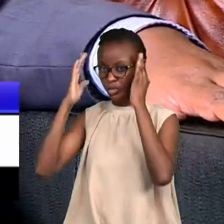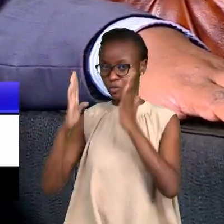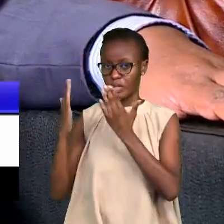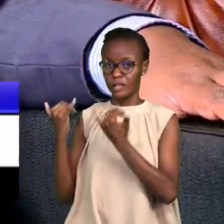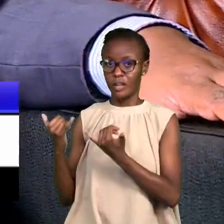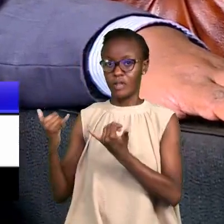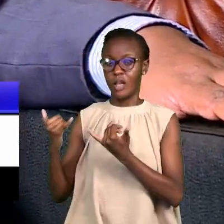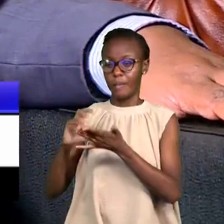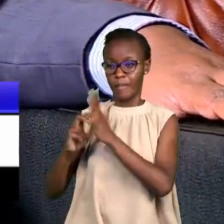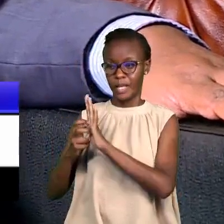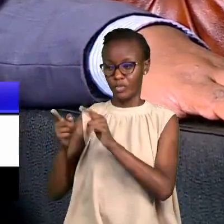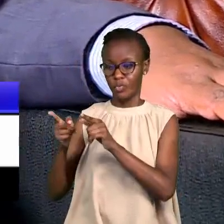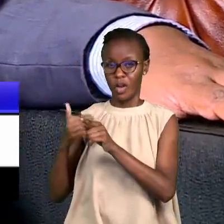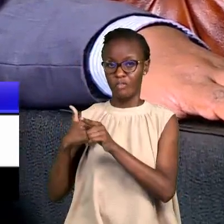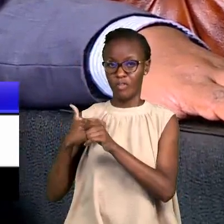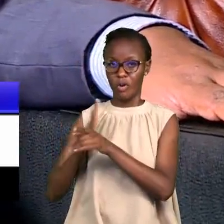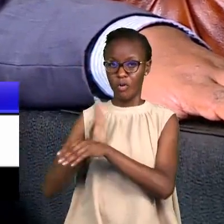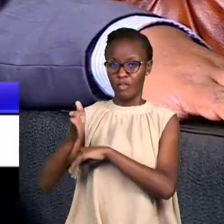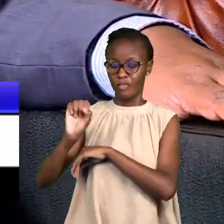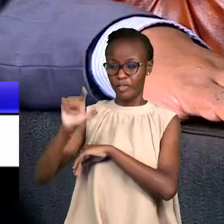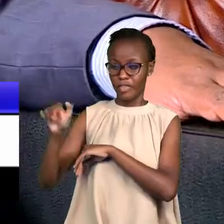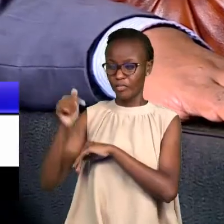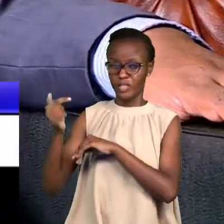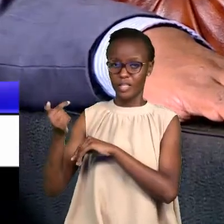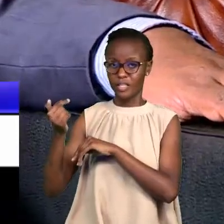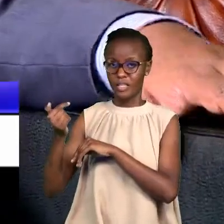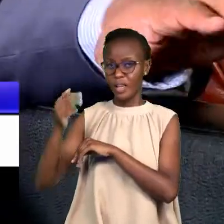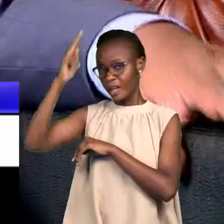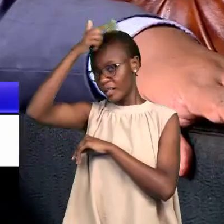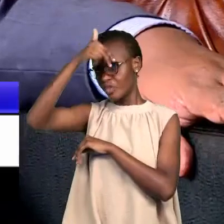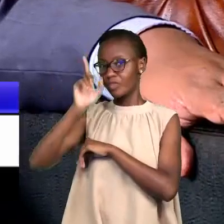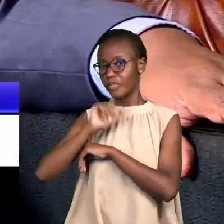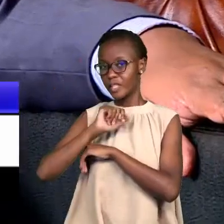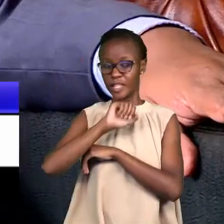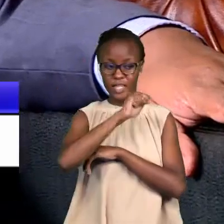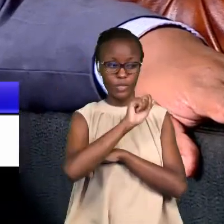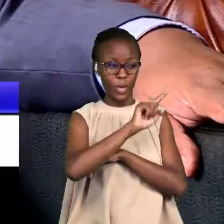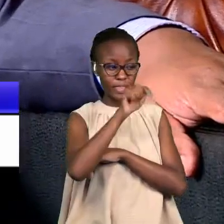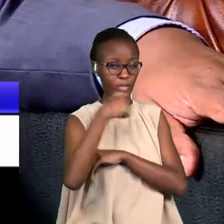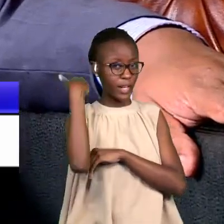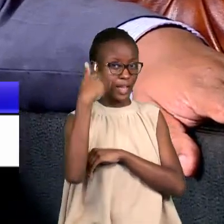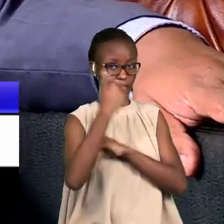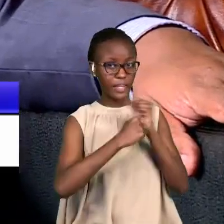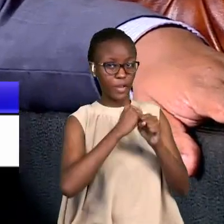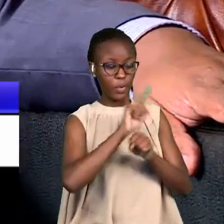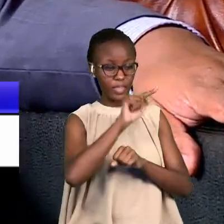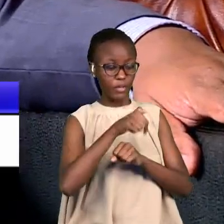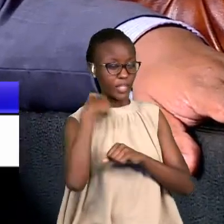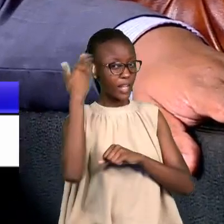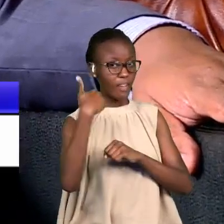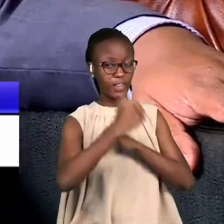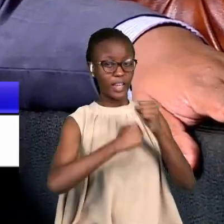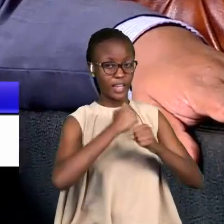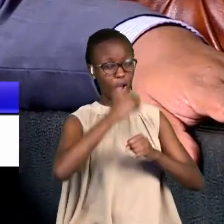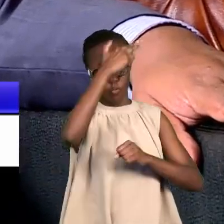Yes. So that means you have more than 5,000 graduates. We graduate at least 1,000 every year. 1,000 every year. Yes. Those are very many